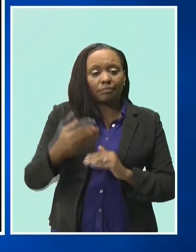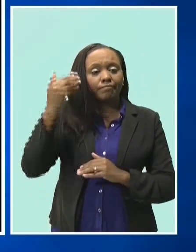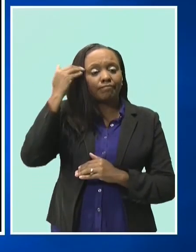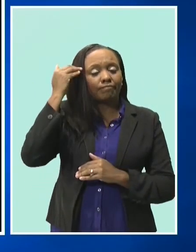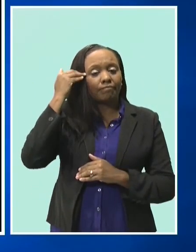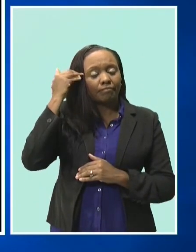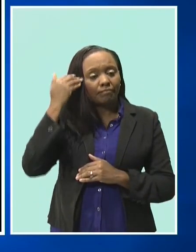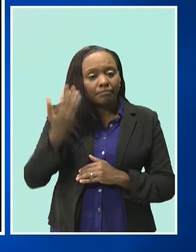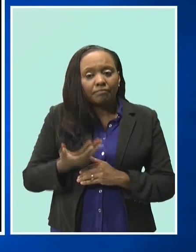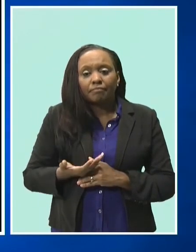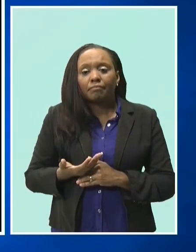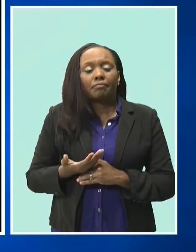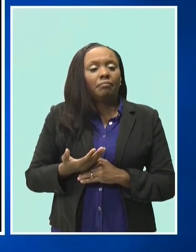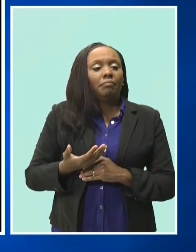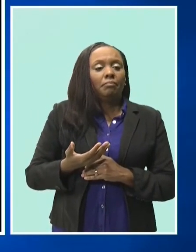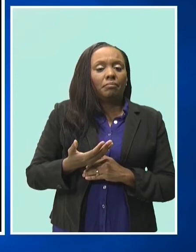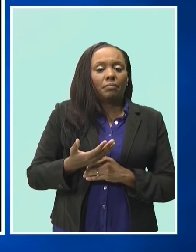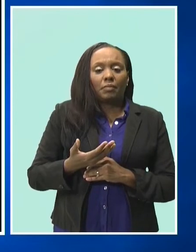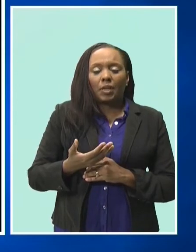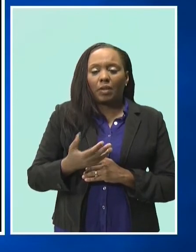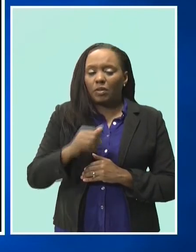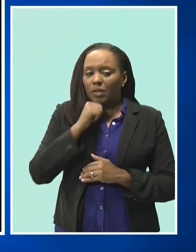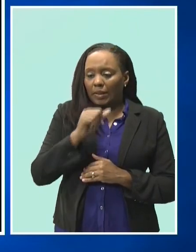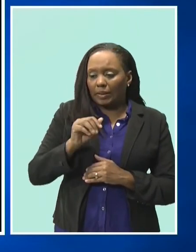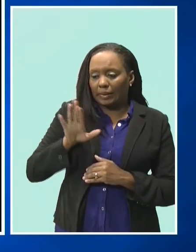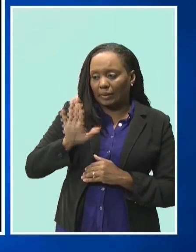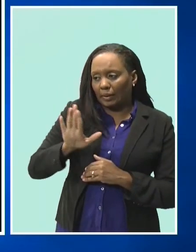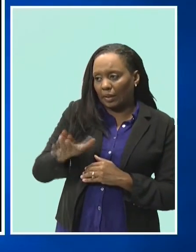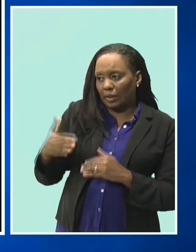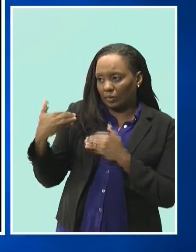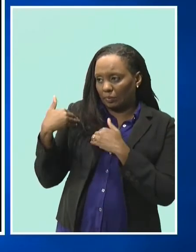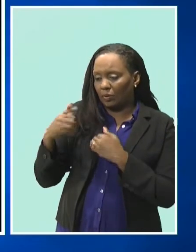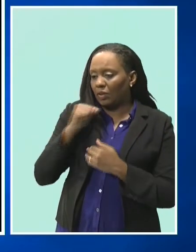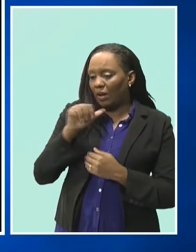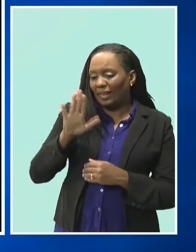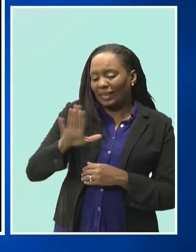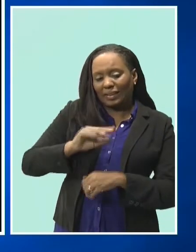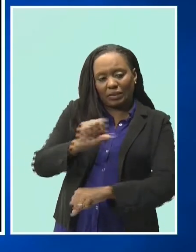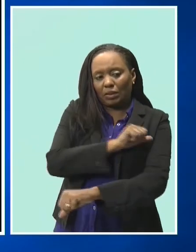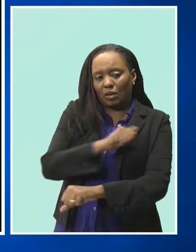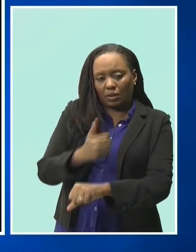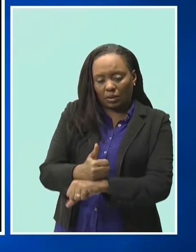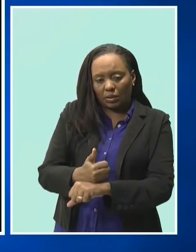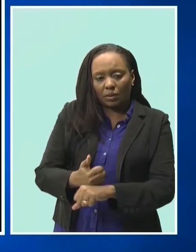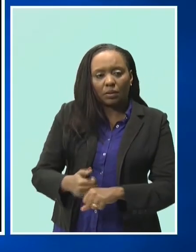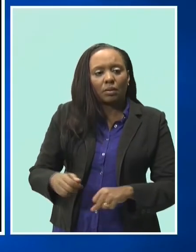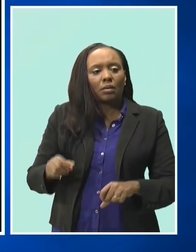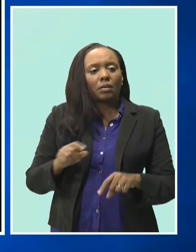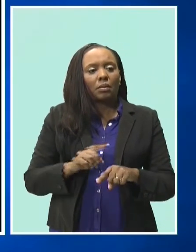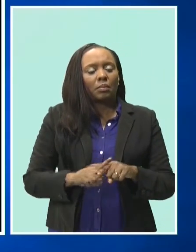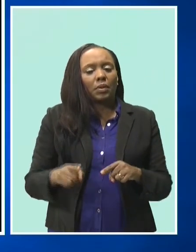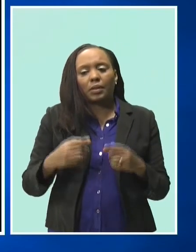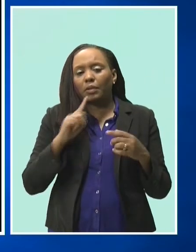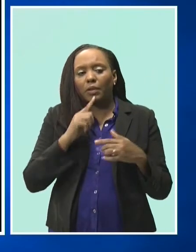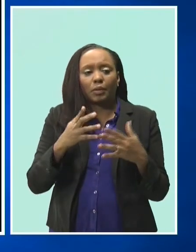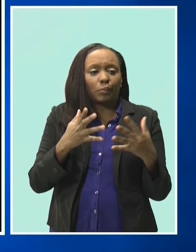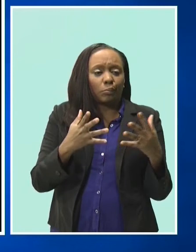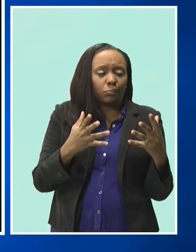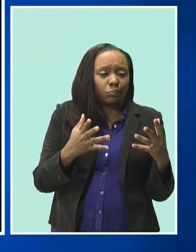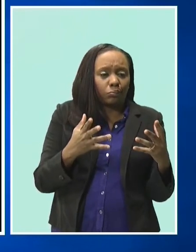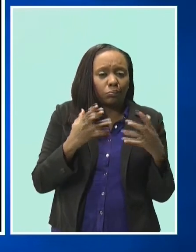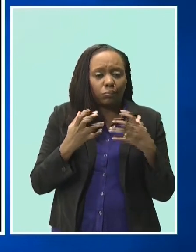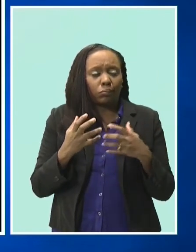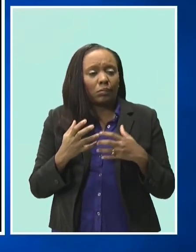acted outside of the scope of his authority. Dr. Sands said his actions were guided by his great desire to obtain